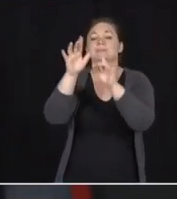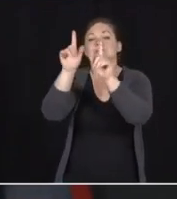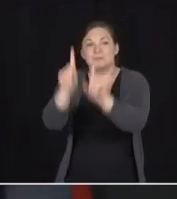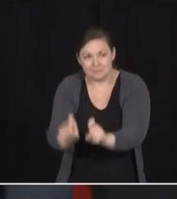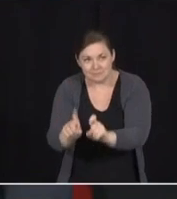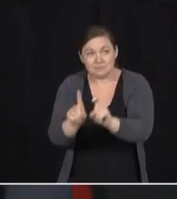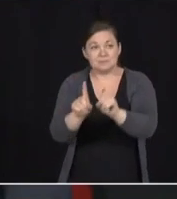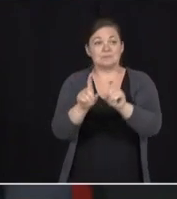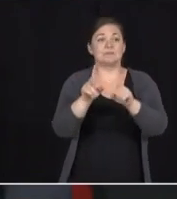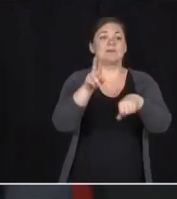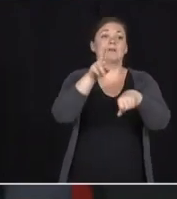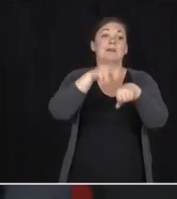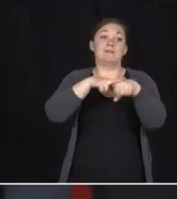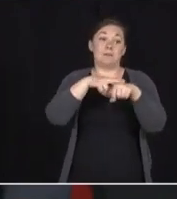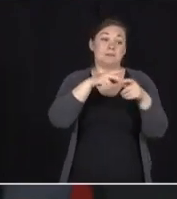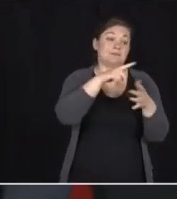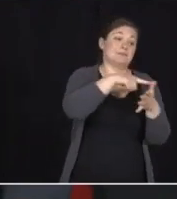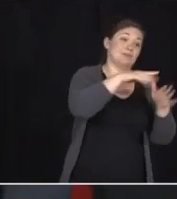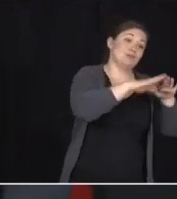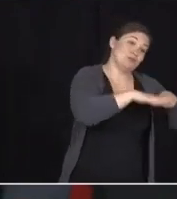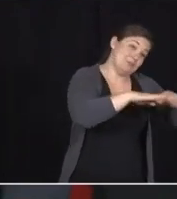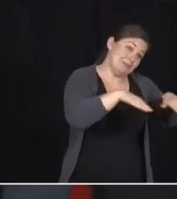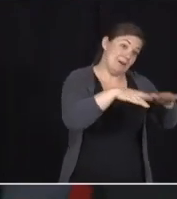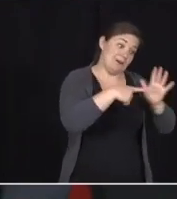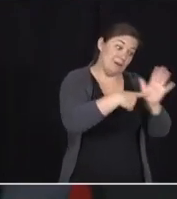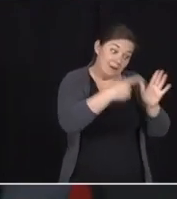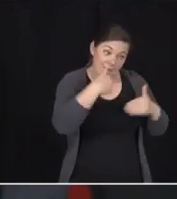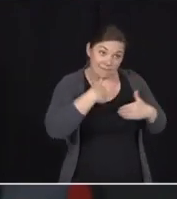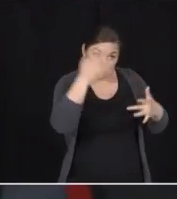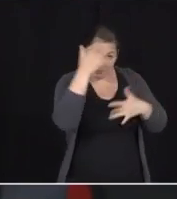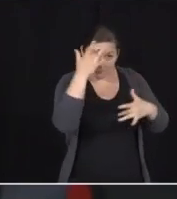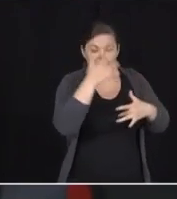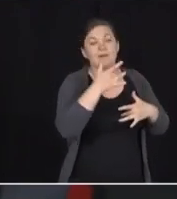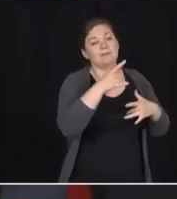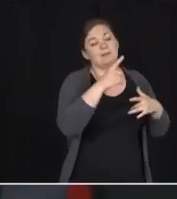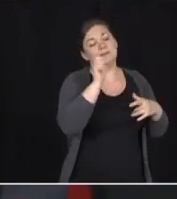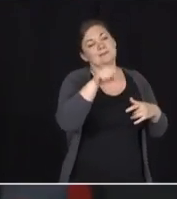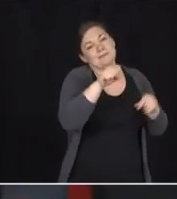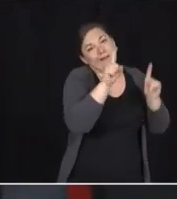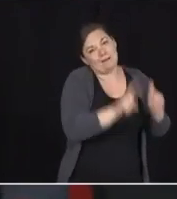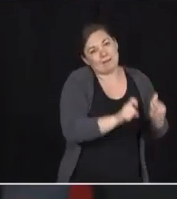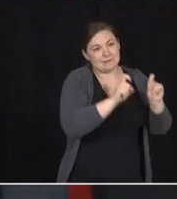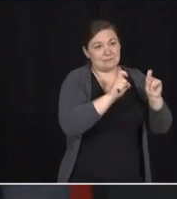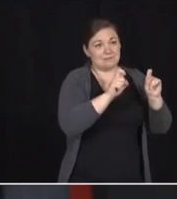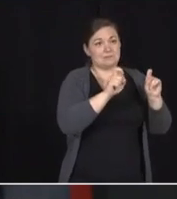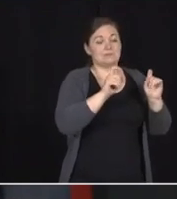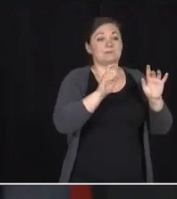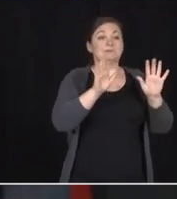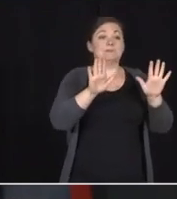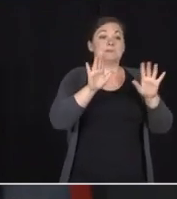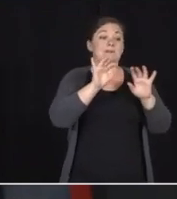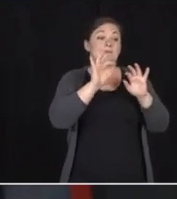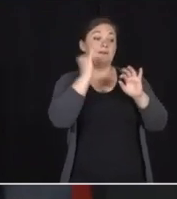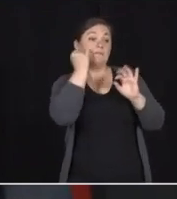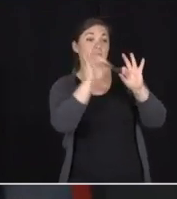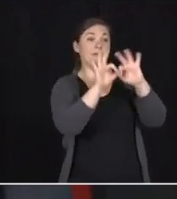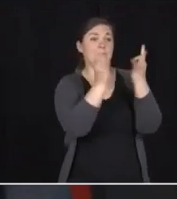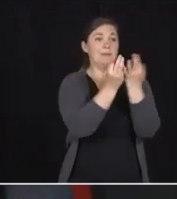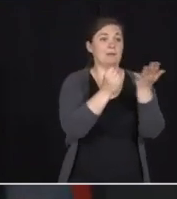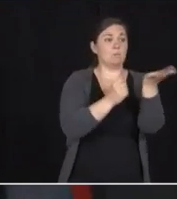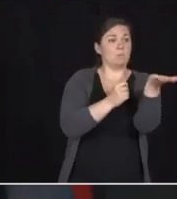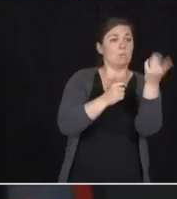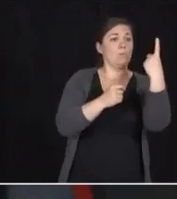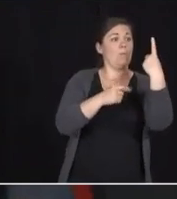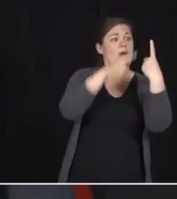showing any signs, they should also be tested. But as the Premier said, it's really important for all adults of the family to be tested if one has